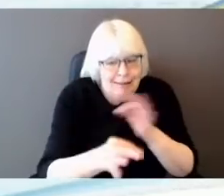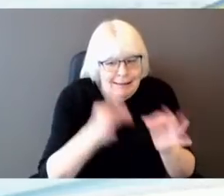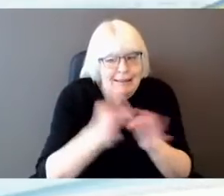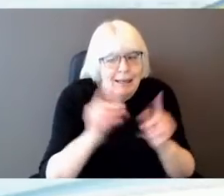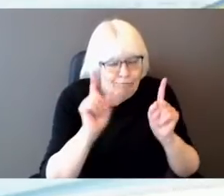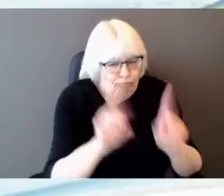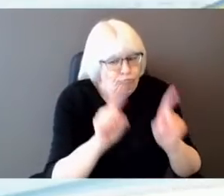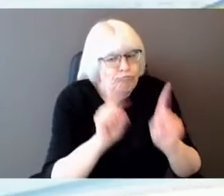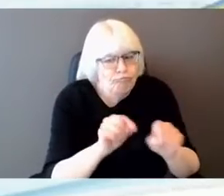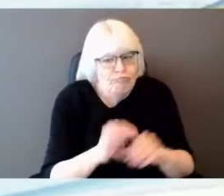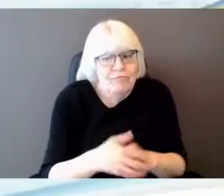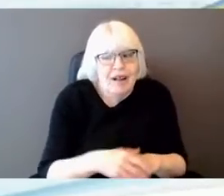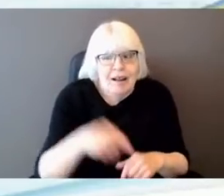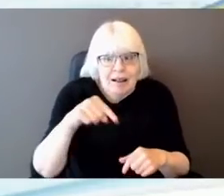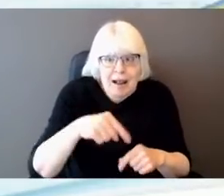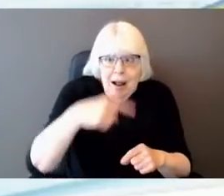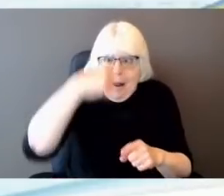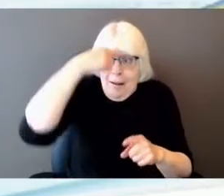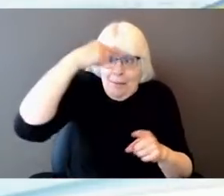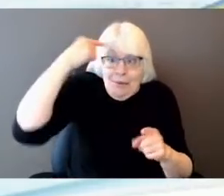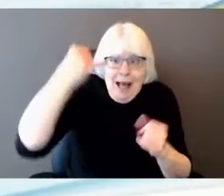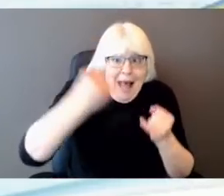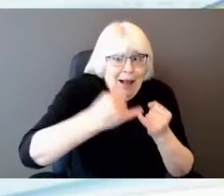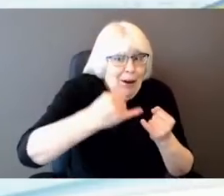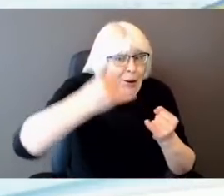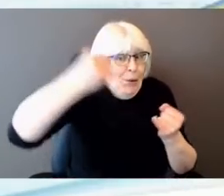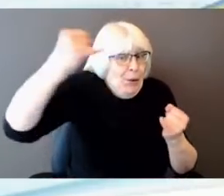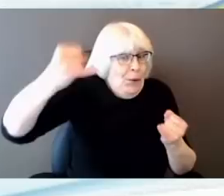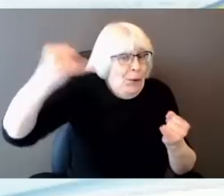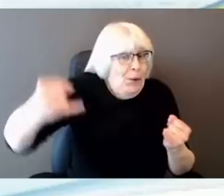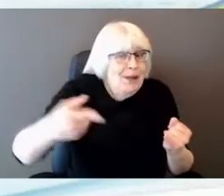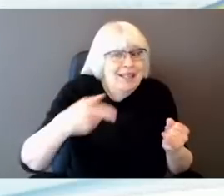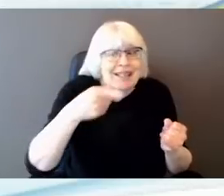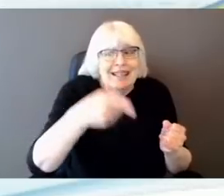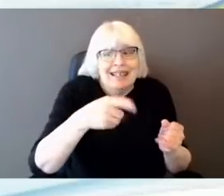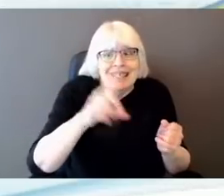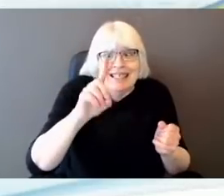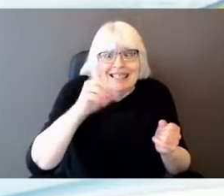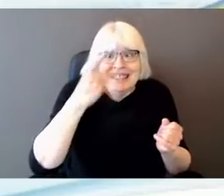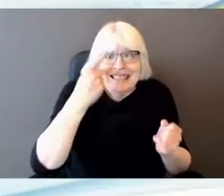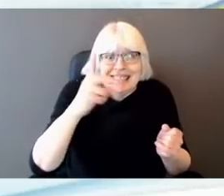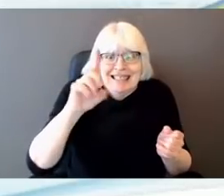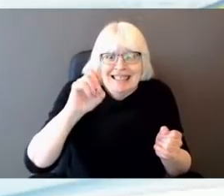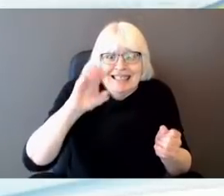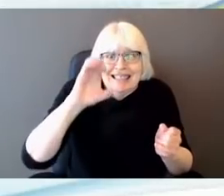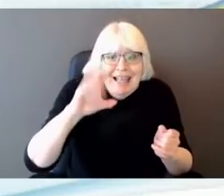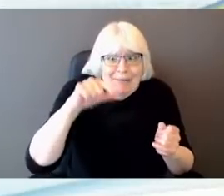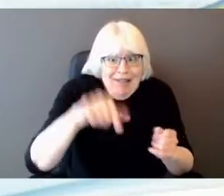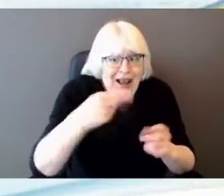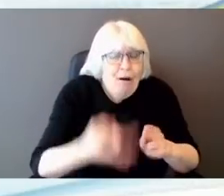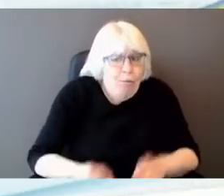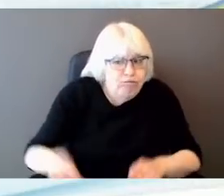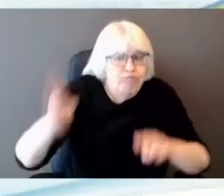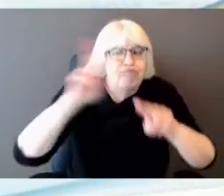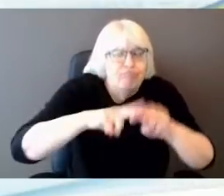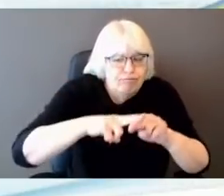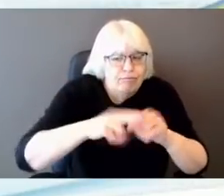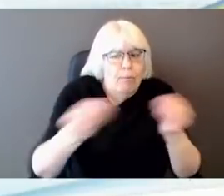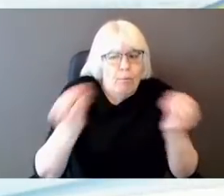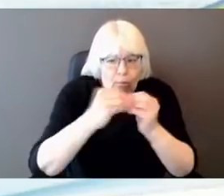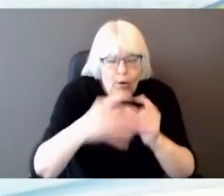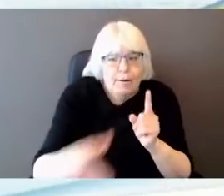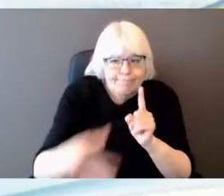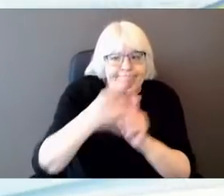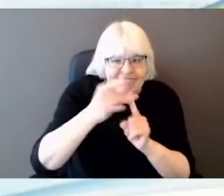test positivity beginning in mid-December. And I will also note that it was in mid-December that we saw